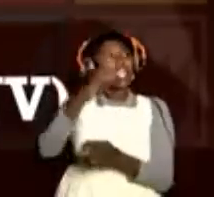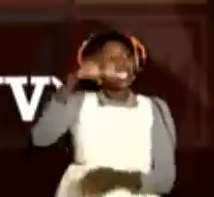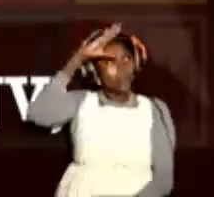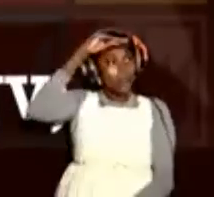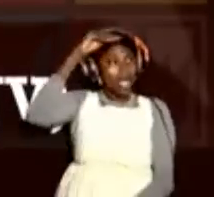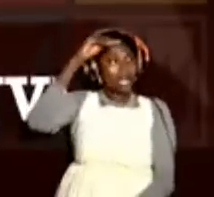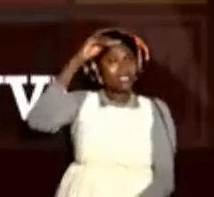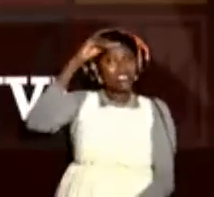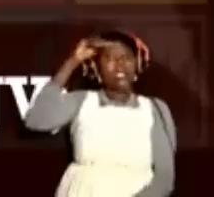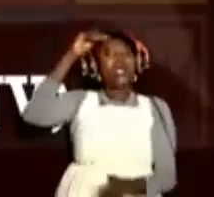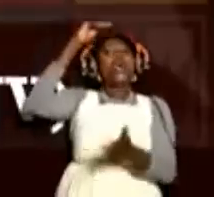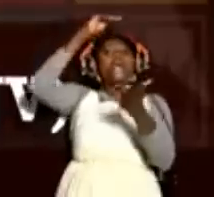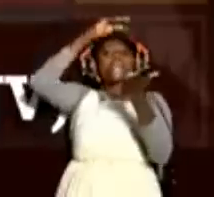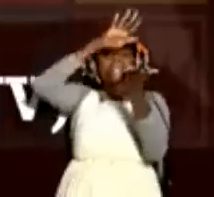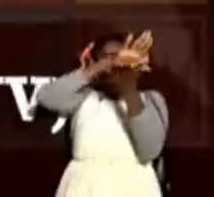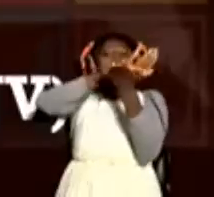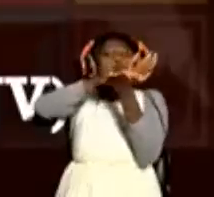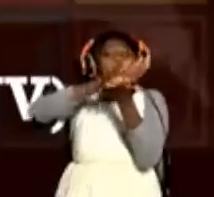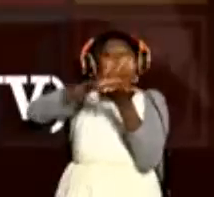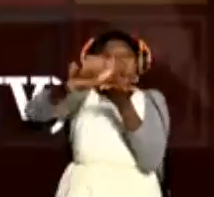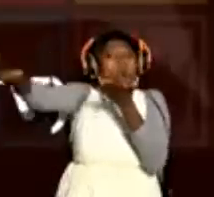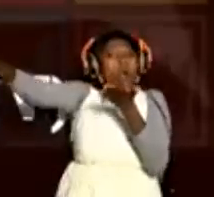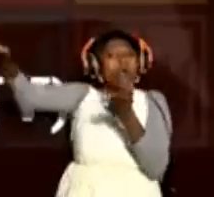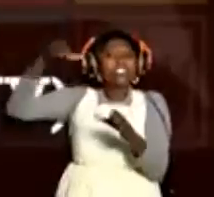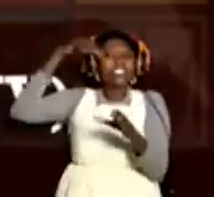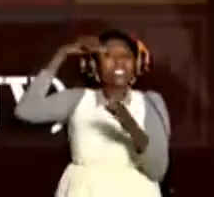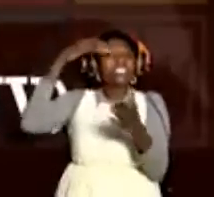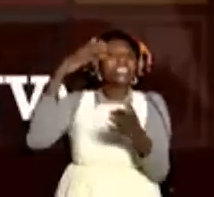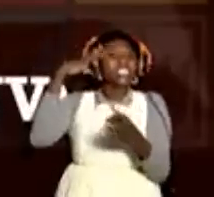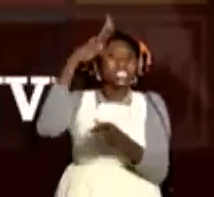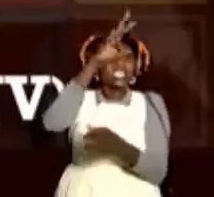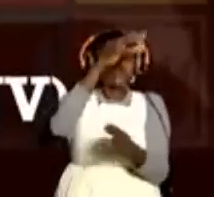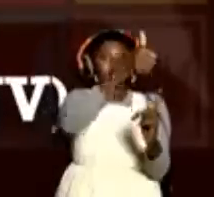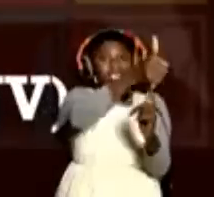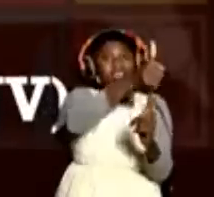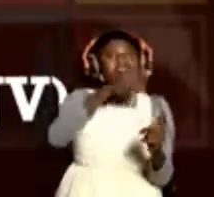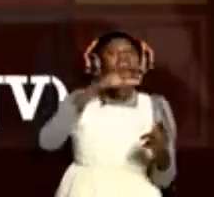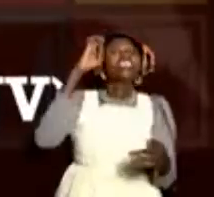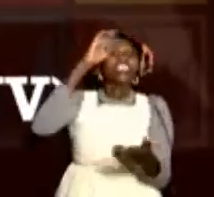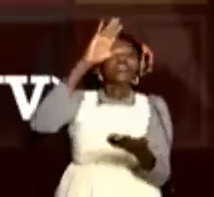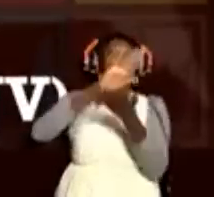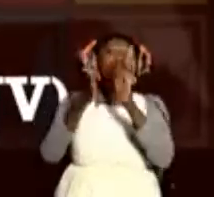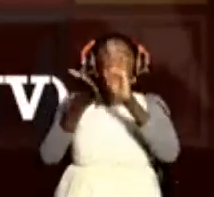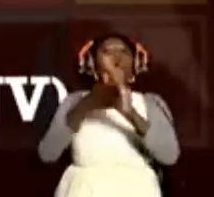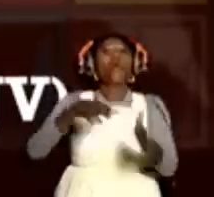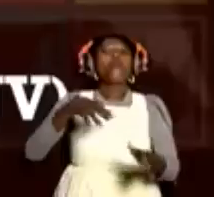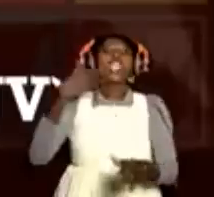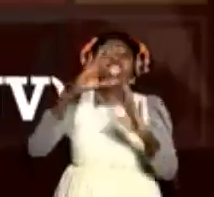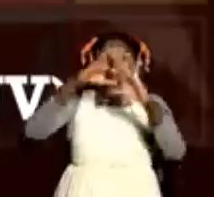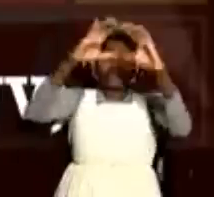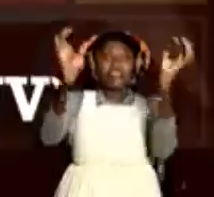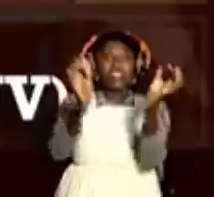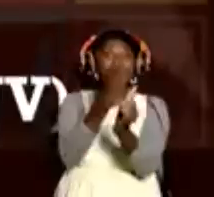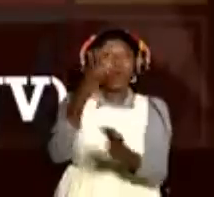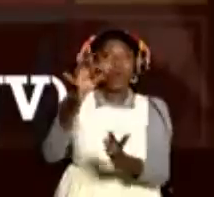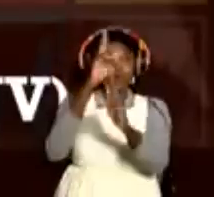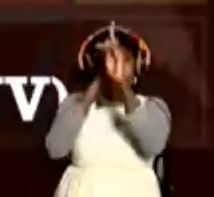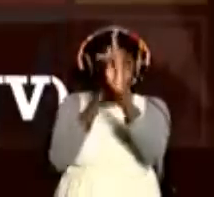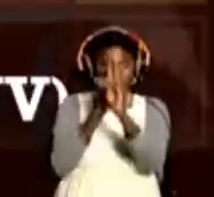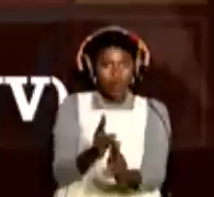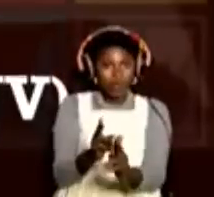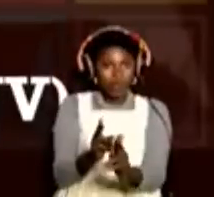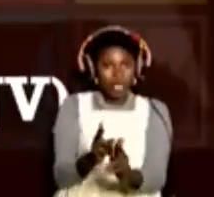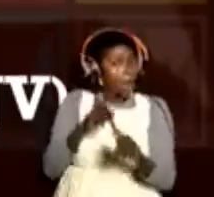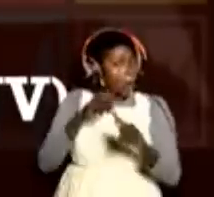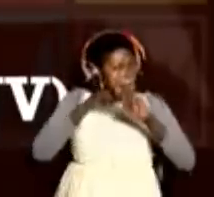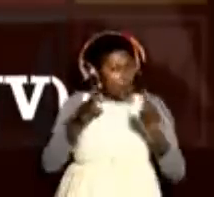man, therefore, purge himself from this, it shall be a vessel unto honor, So, but